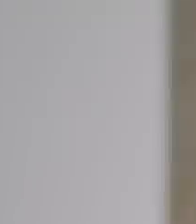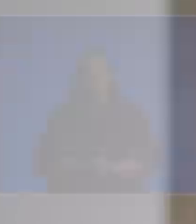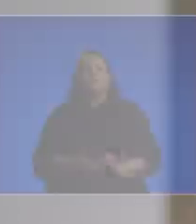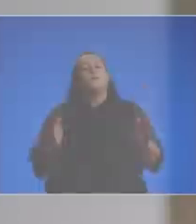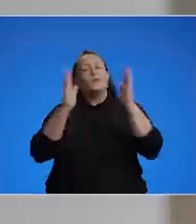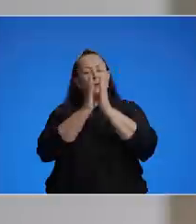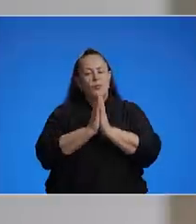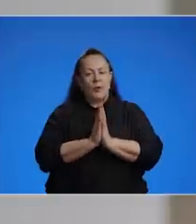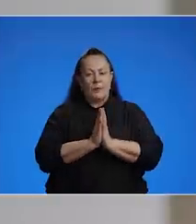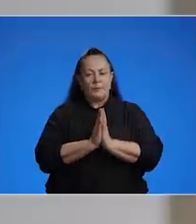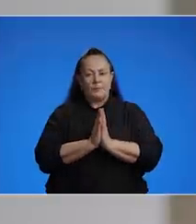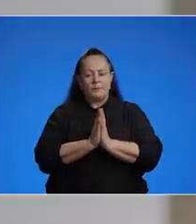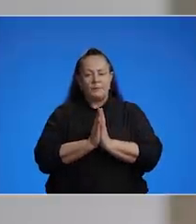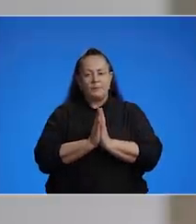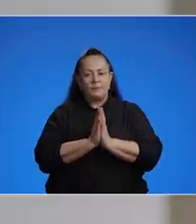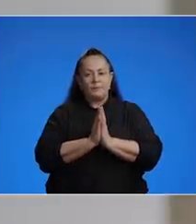Let us pray.